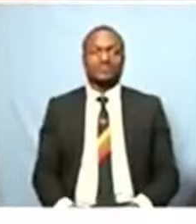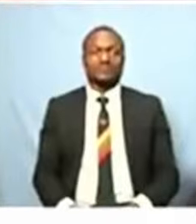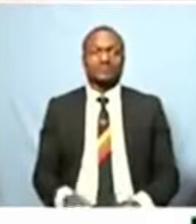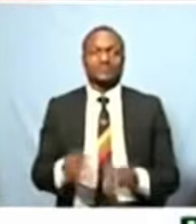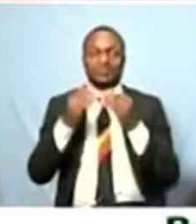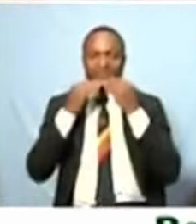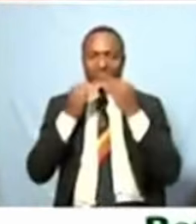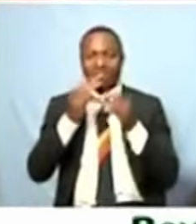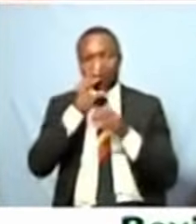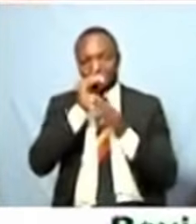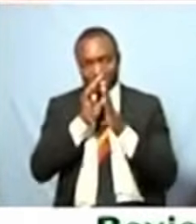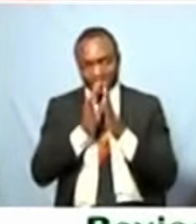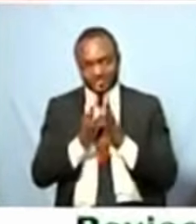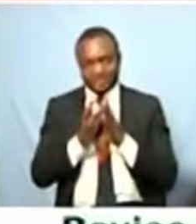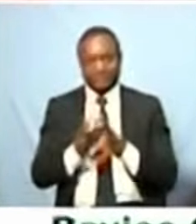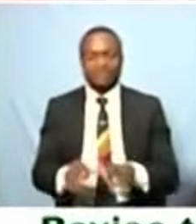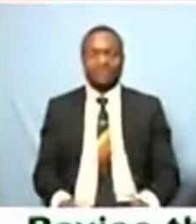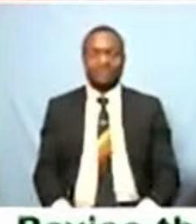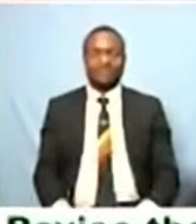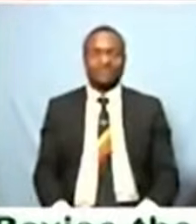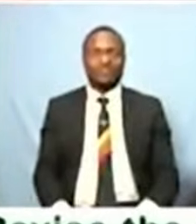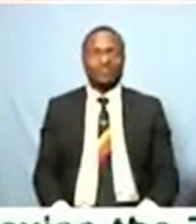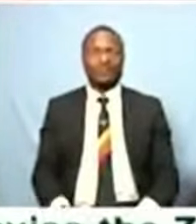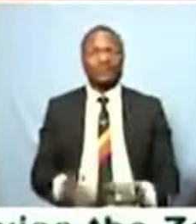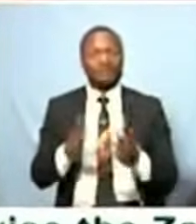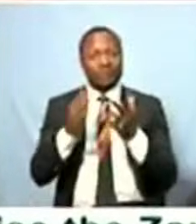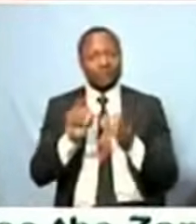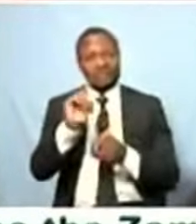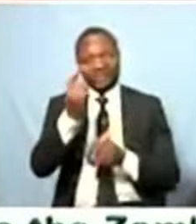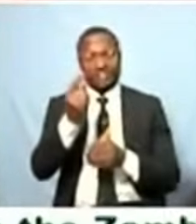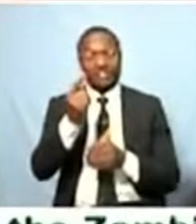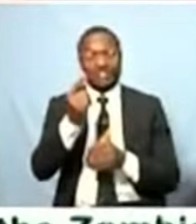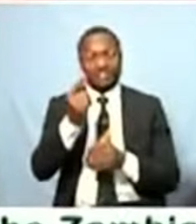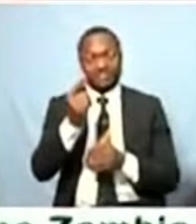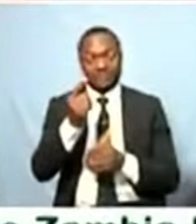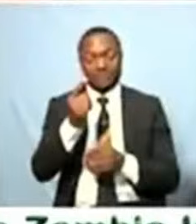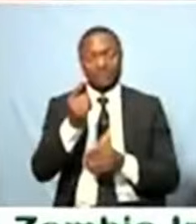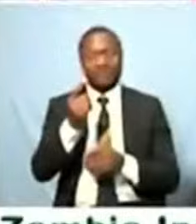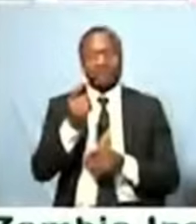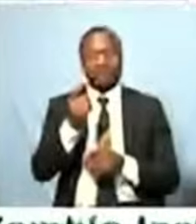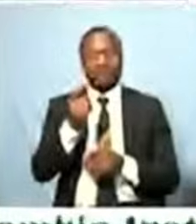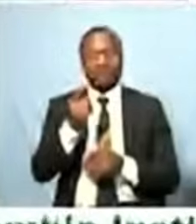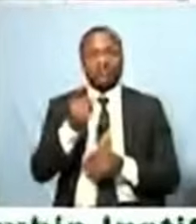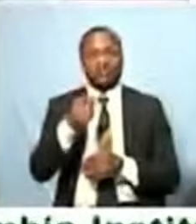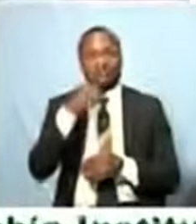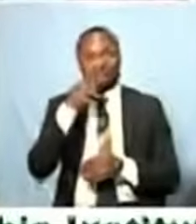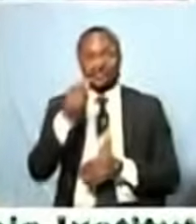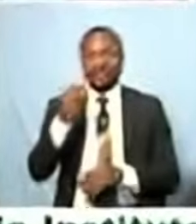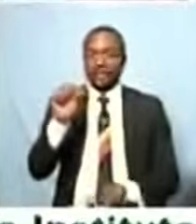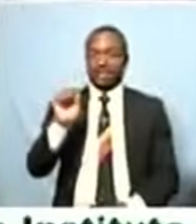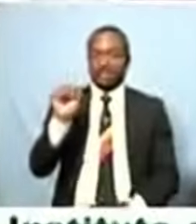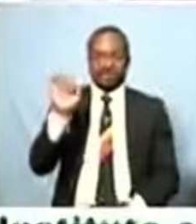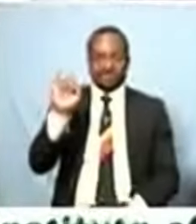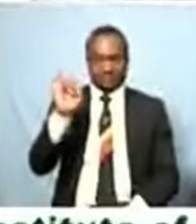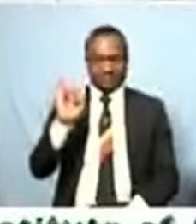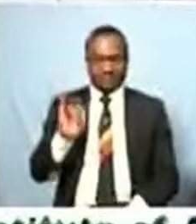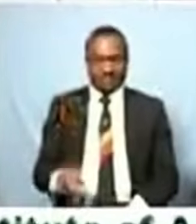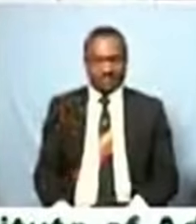Thank you, Madam Speaker. I would like first to recognize that an SI